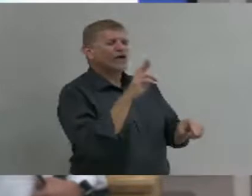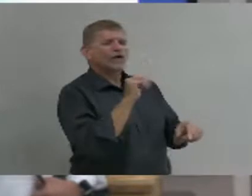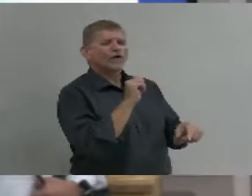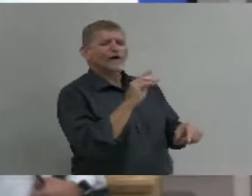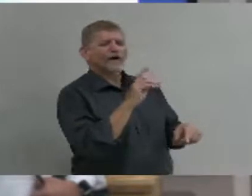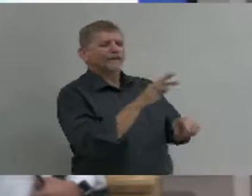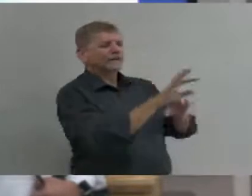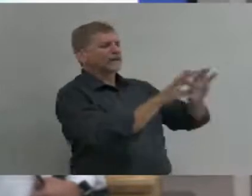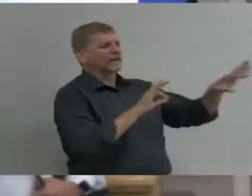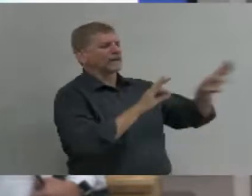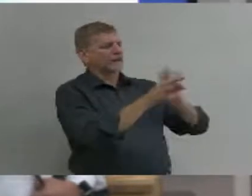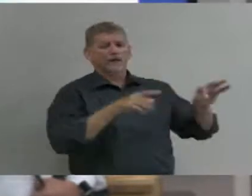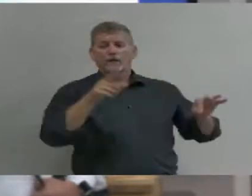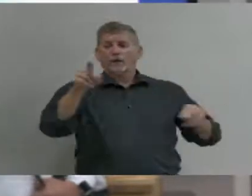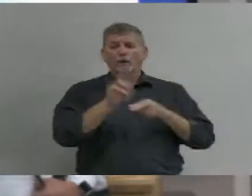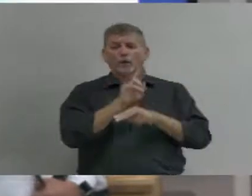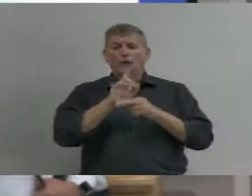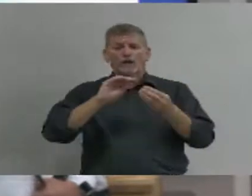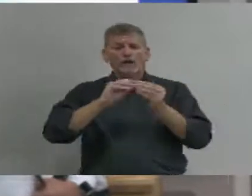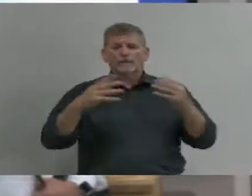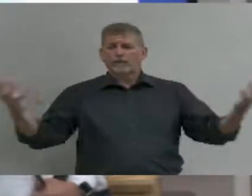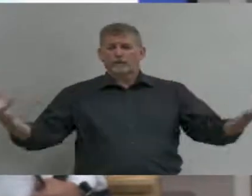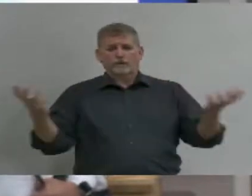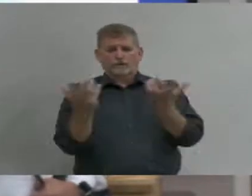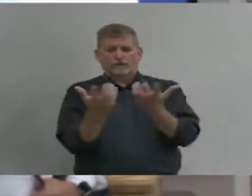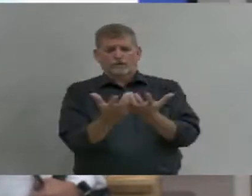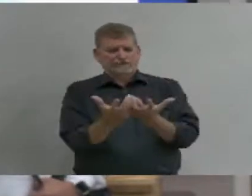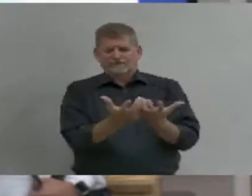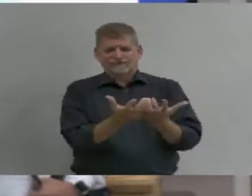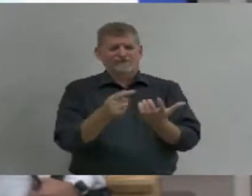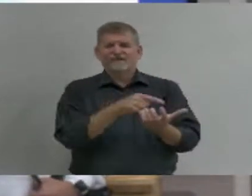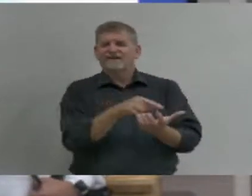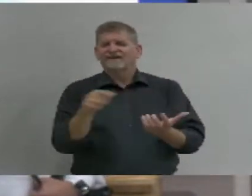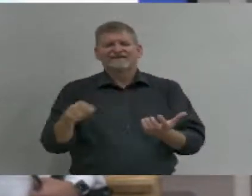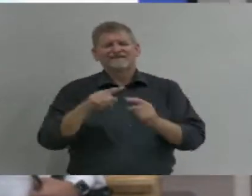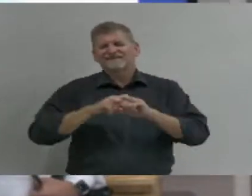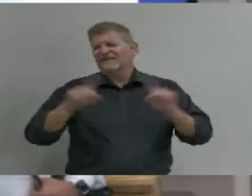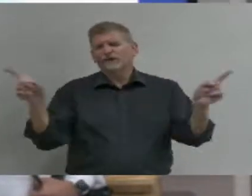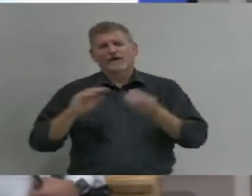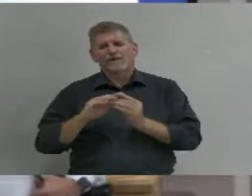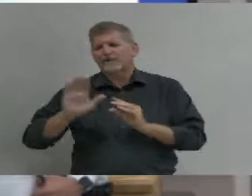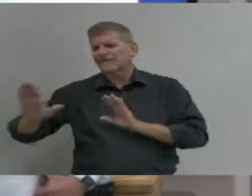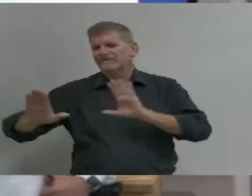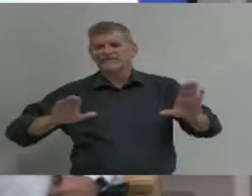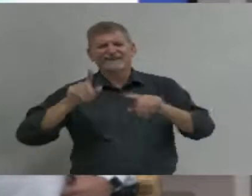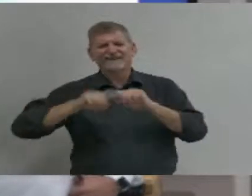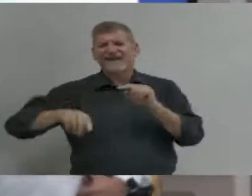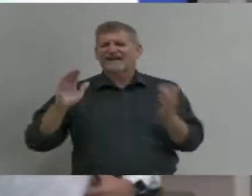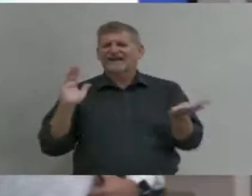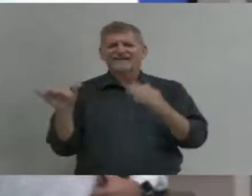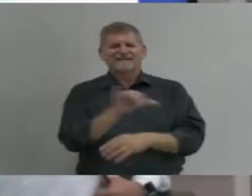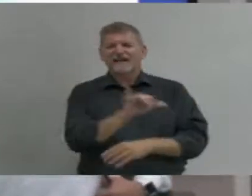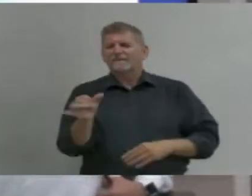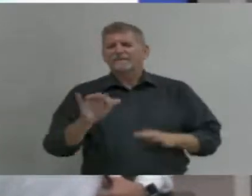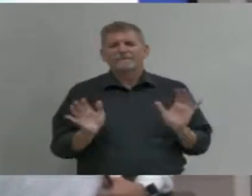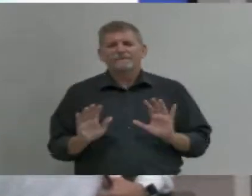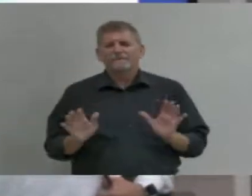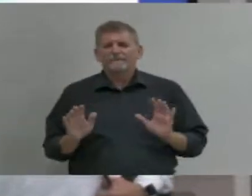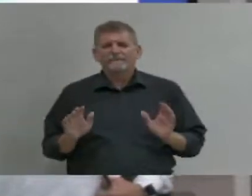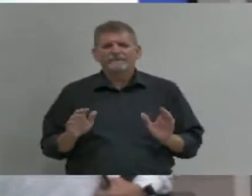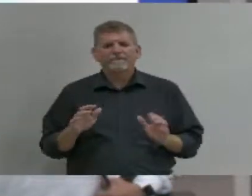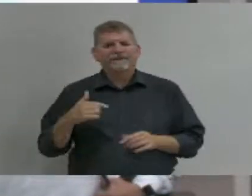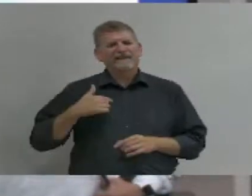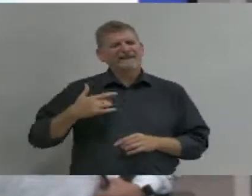look up base rate fallacy, spend a little time to understand it, and I think you'll find that we are falling into the same trap that